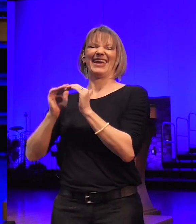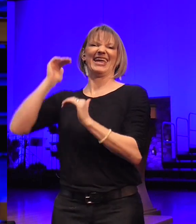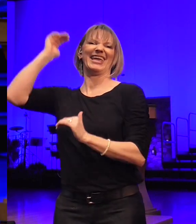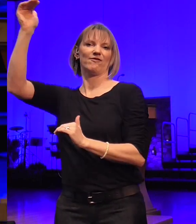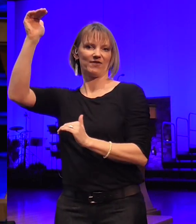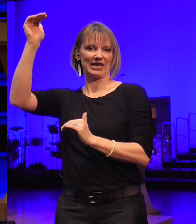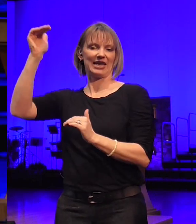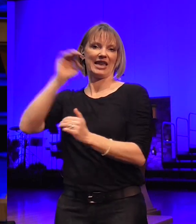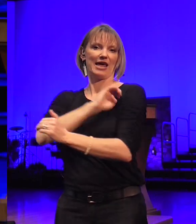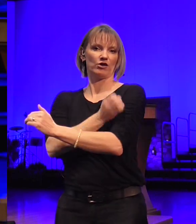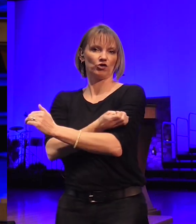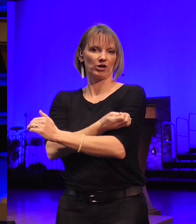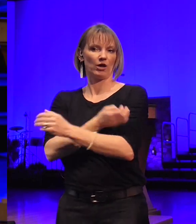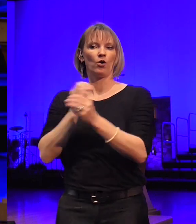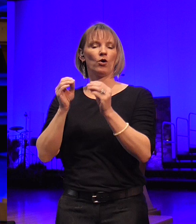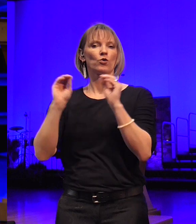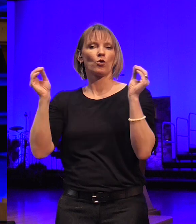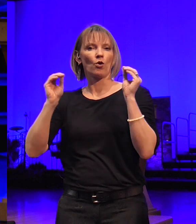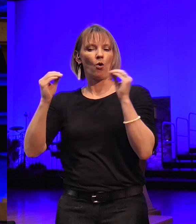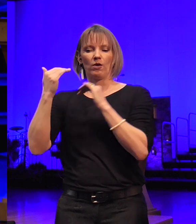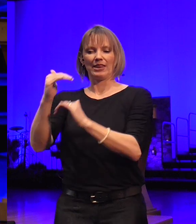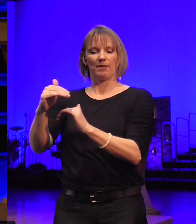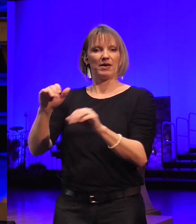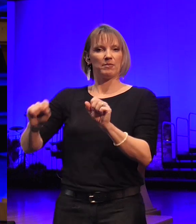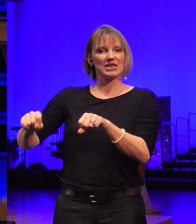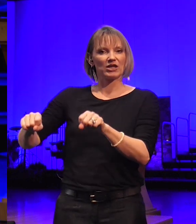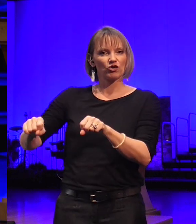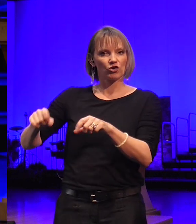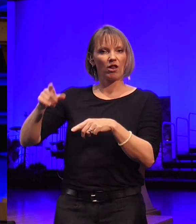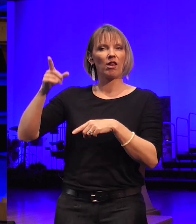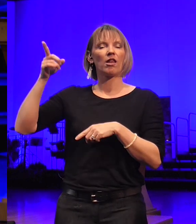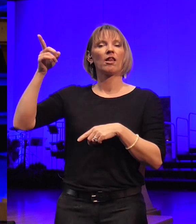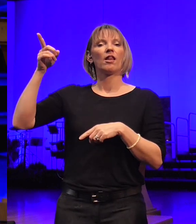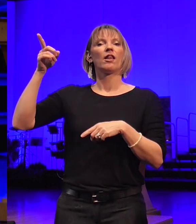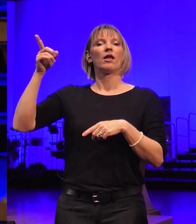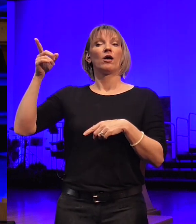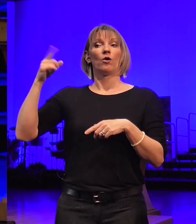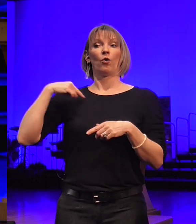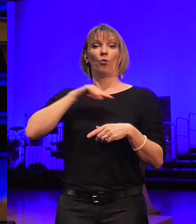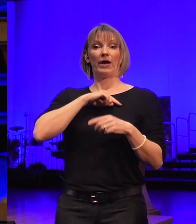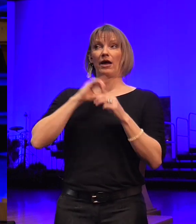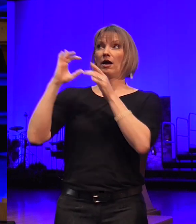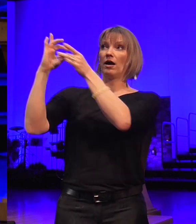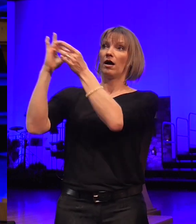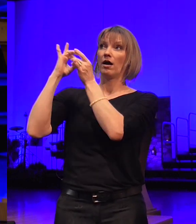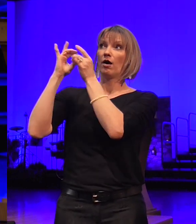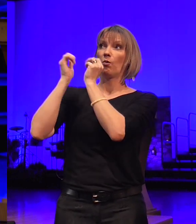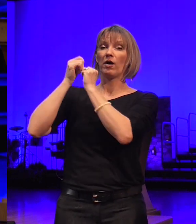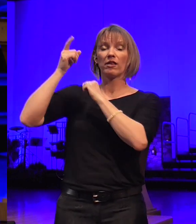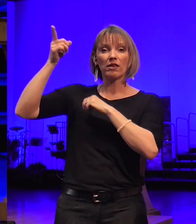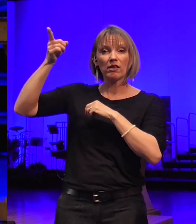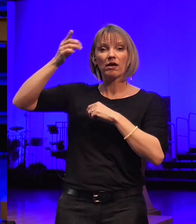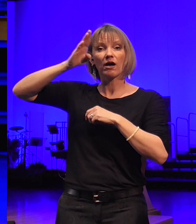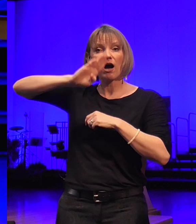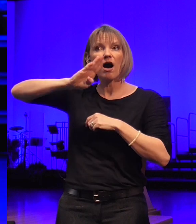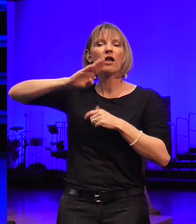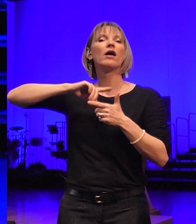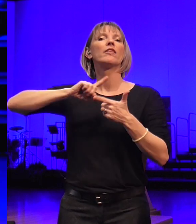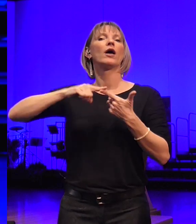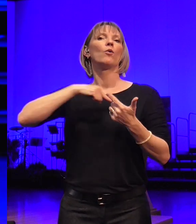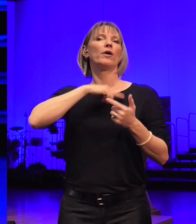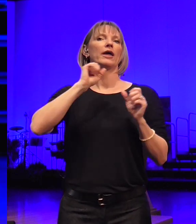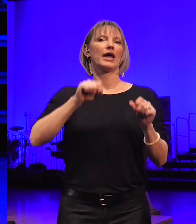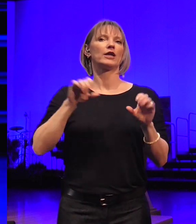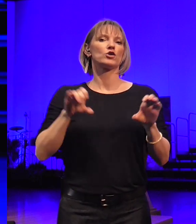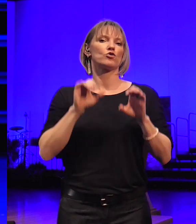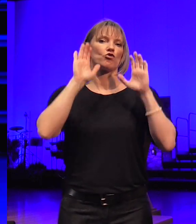a limitless potential, that when we combine ourselves with it, we can use to do great and incredible